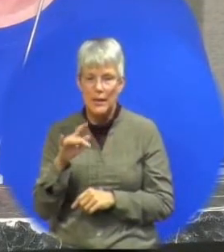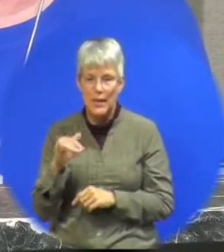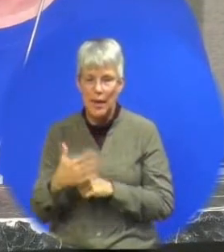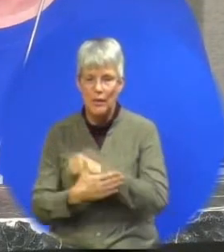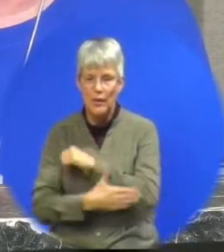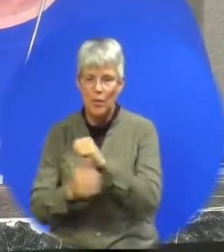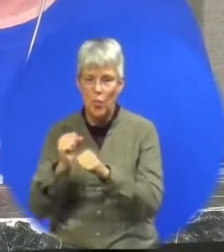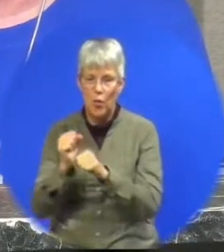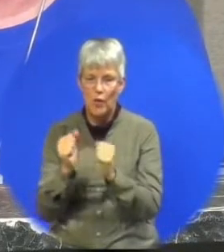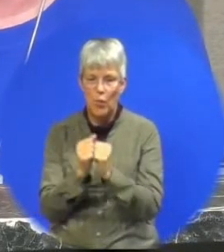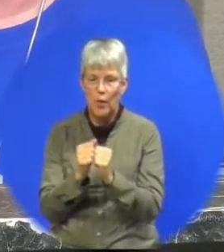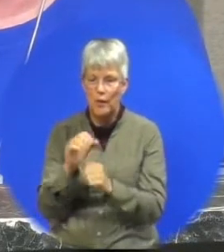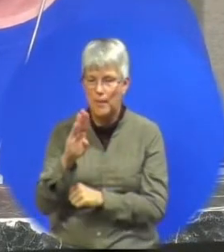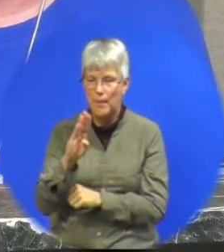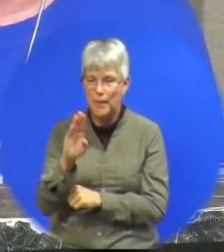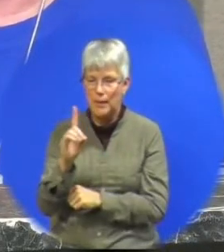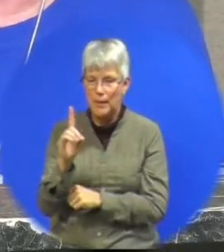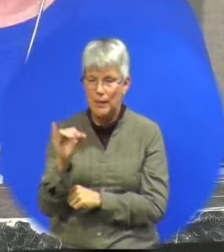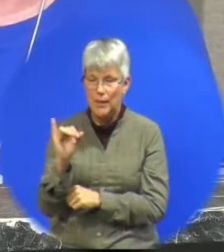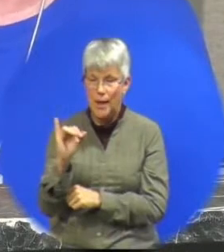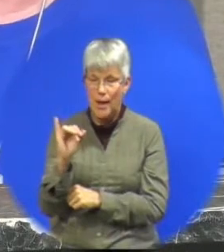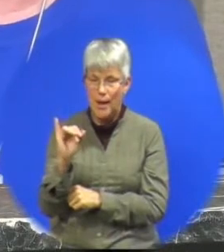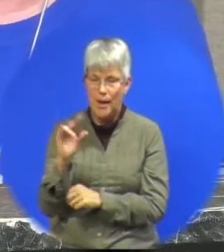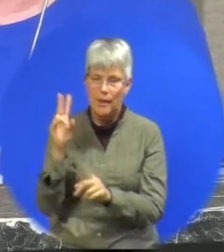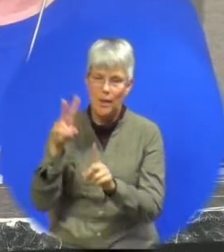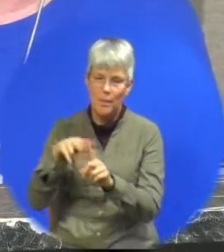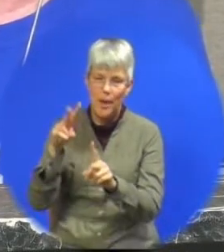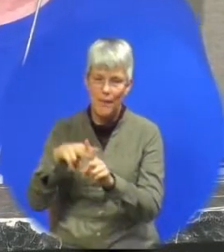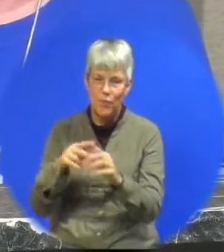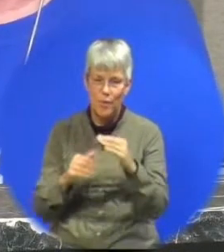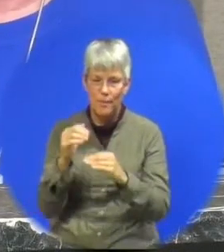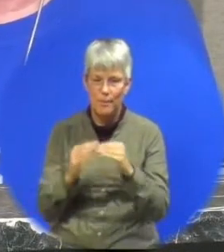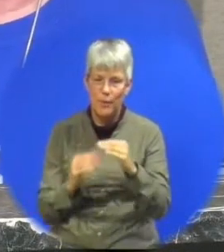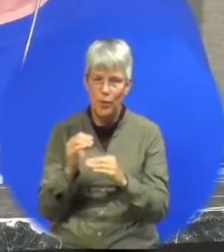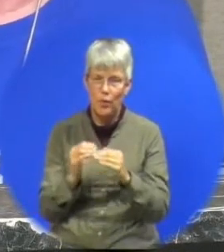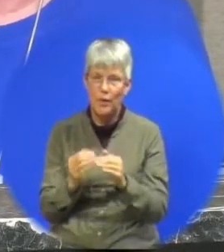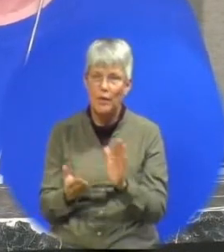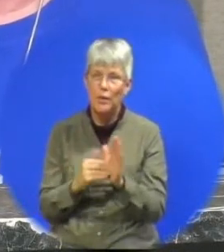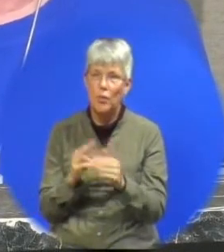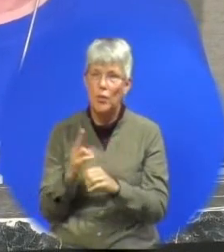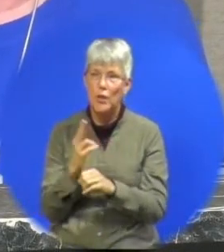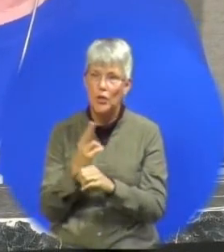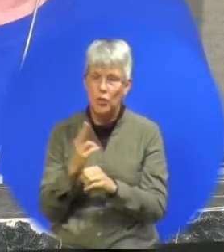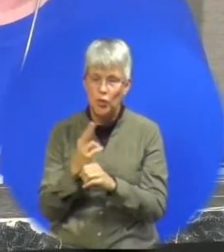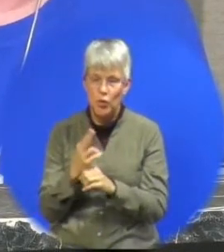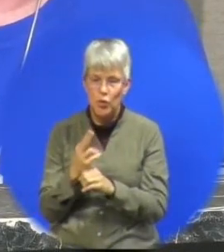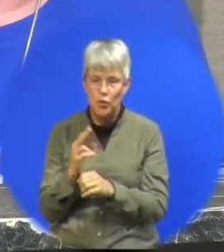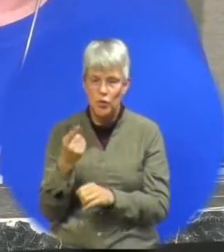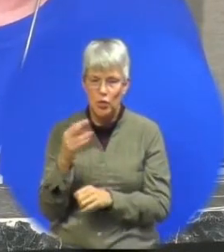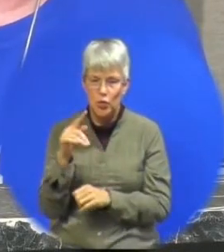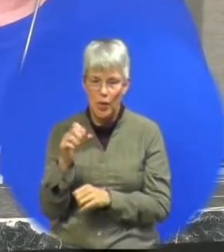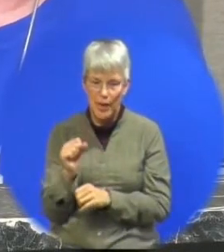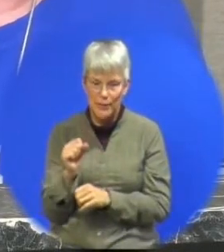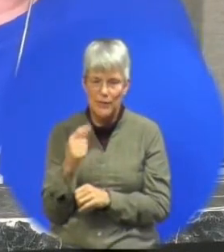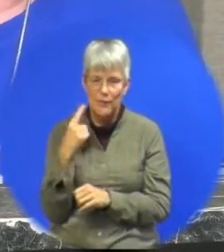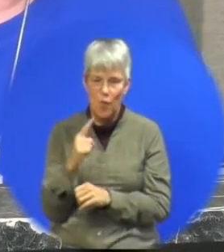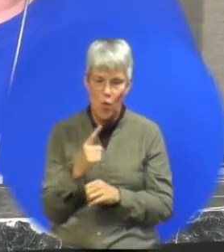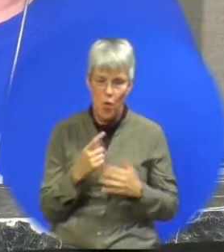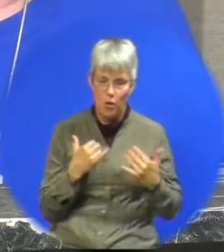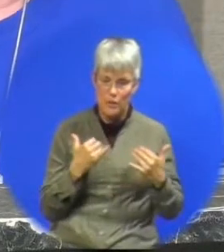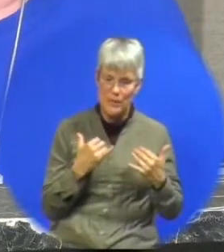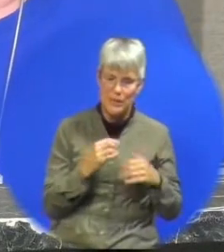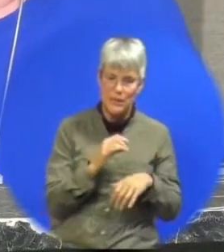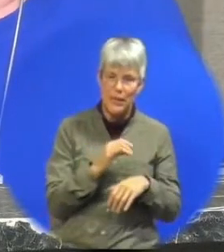to apply for and receive building reuse grants to expand some existing industry and to